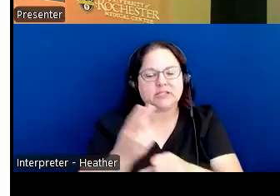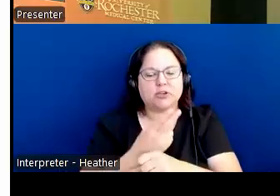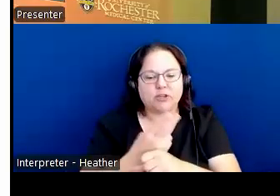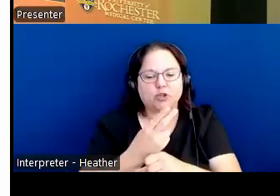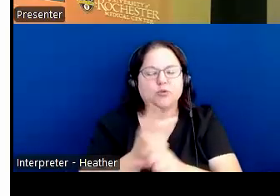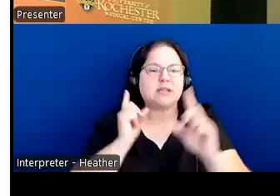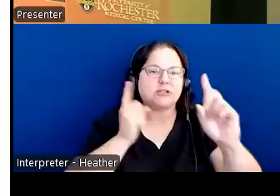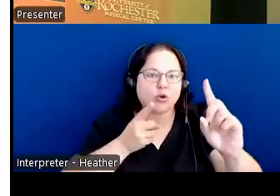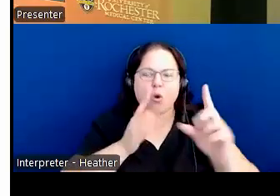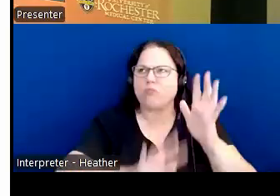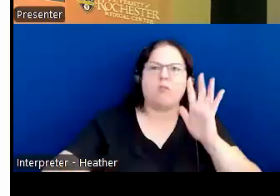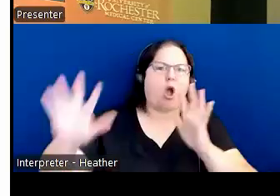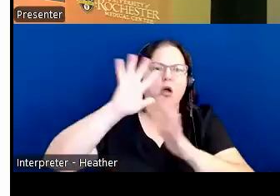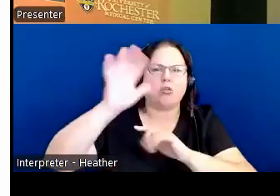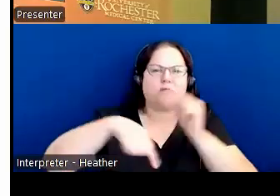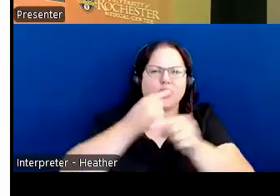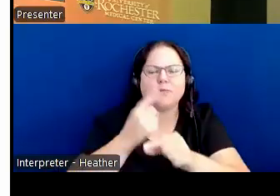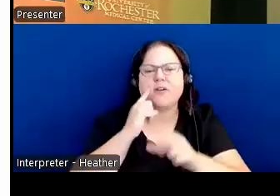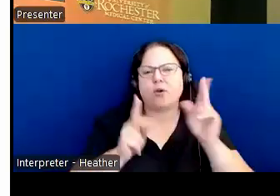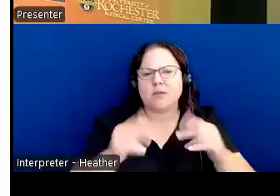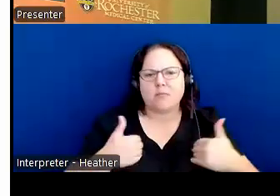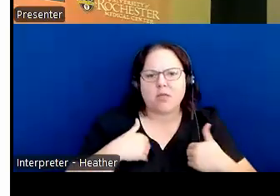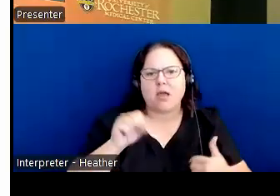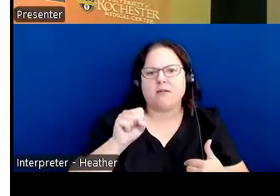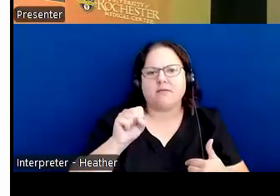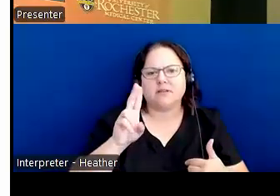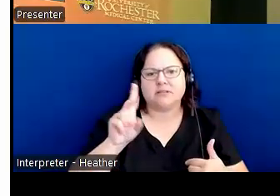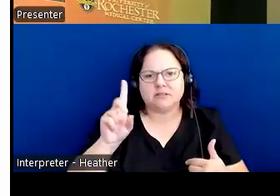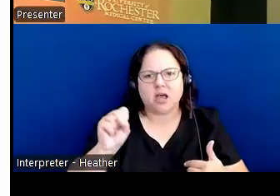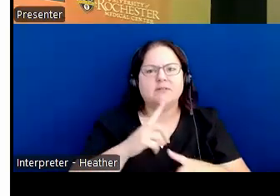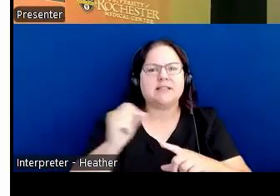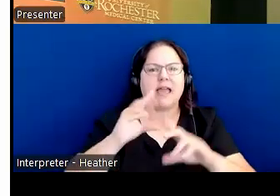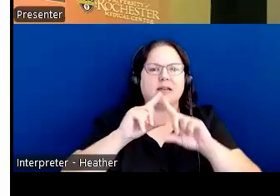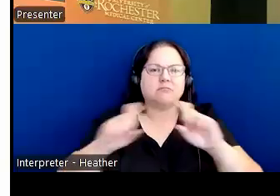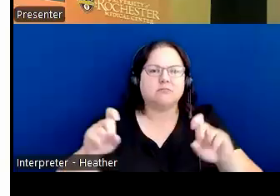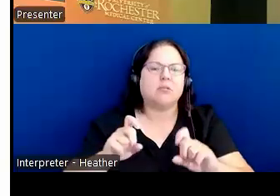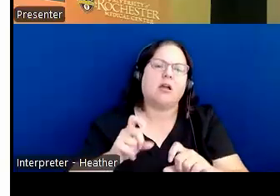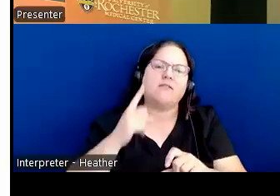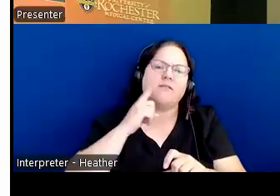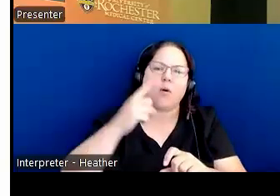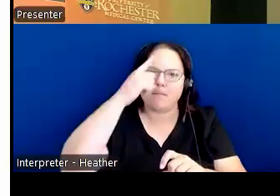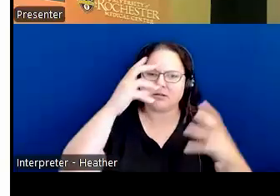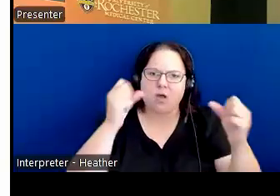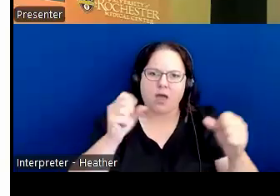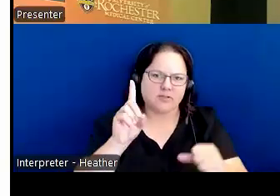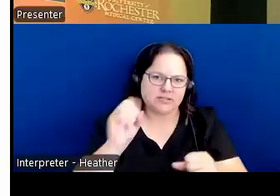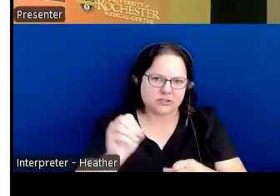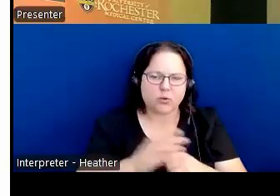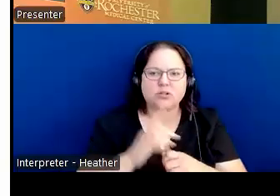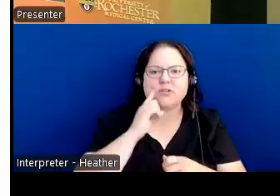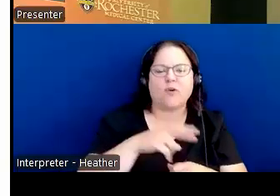target intervention for individuals with SUDs and comorbid mental health disorders. So given the risks of